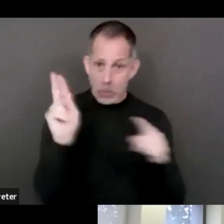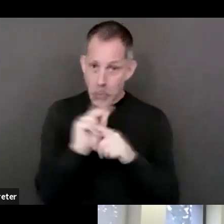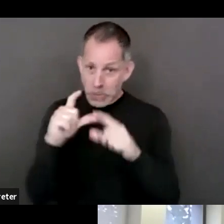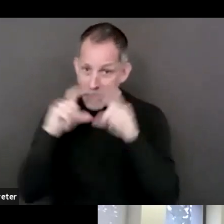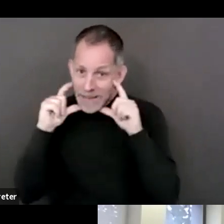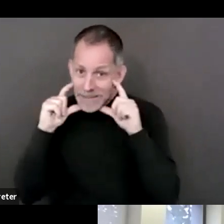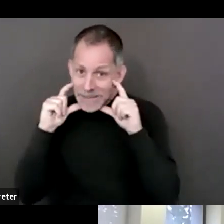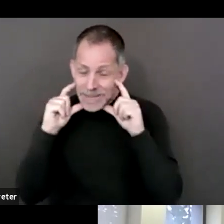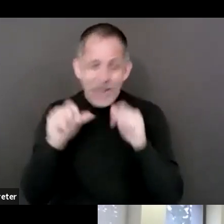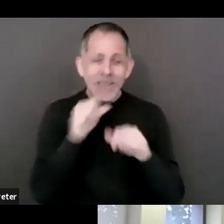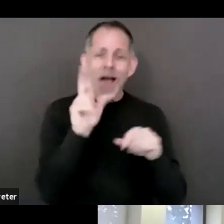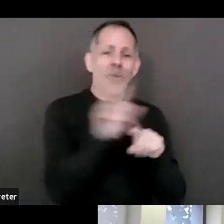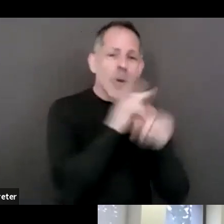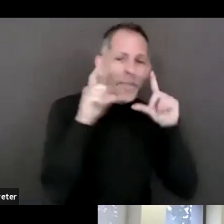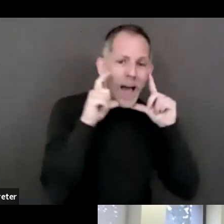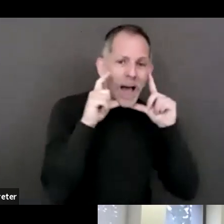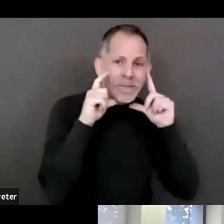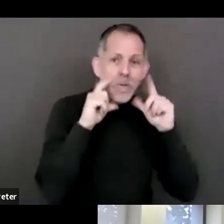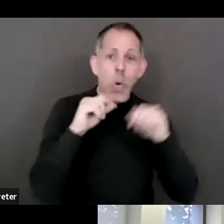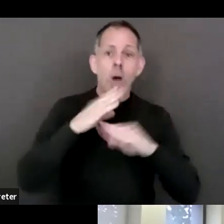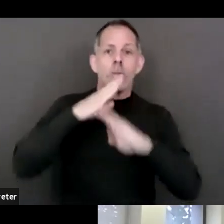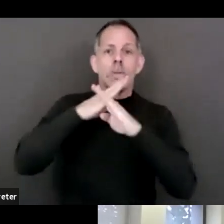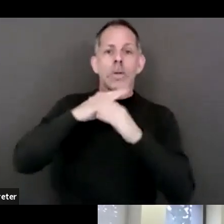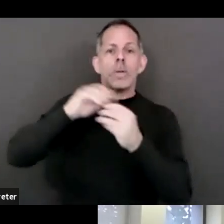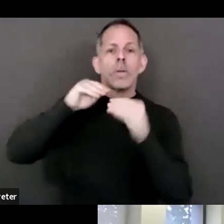indoor environments. So,